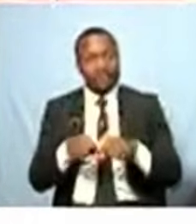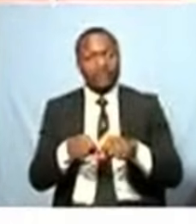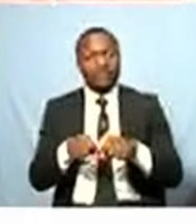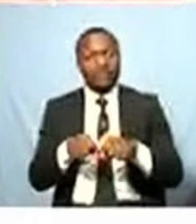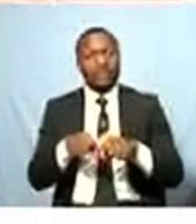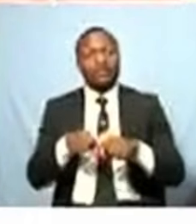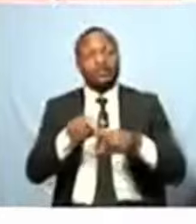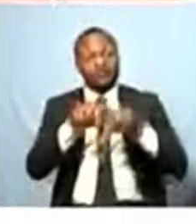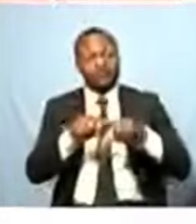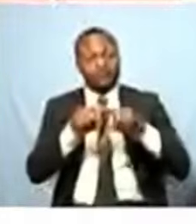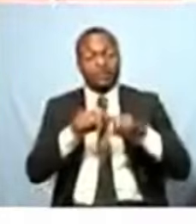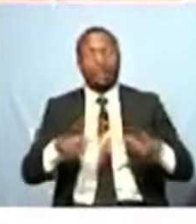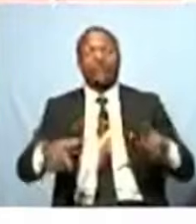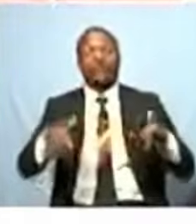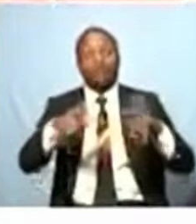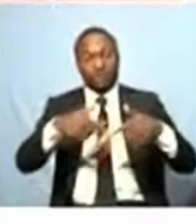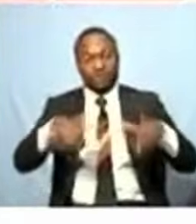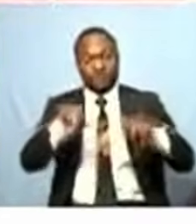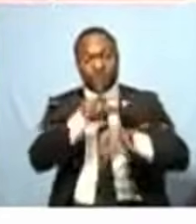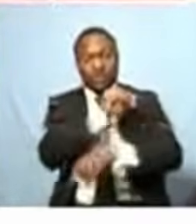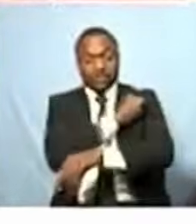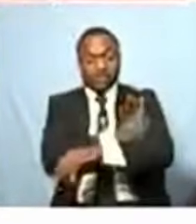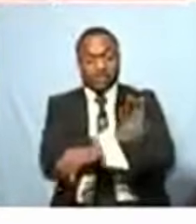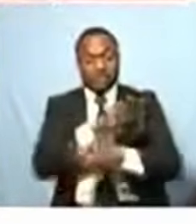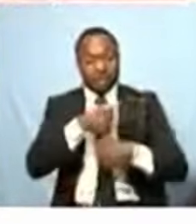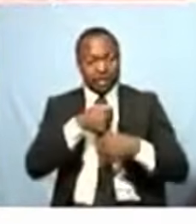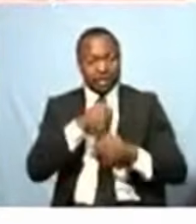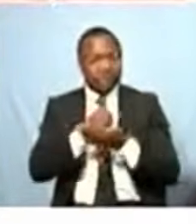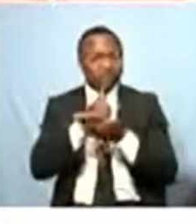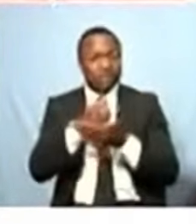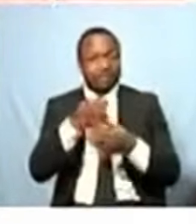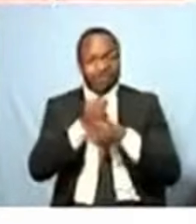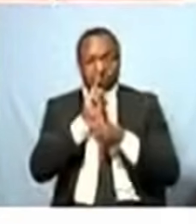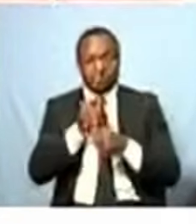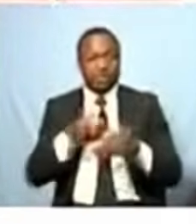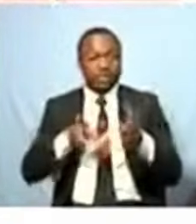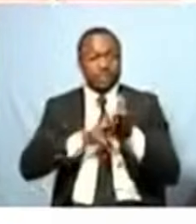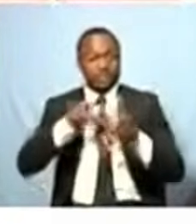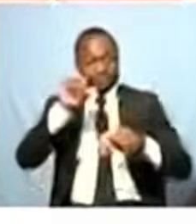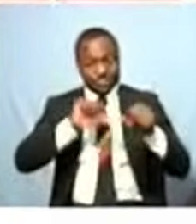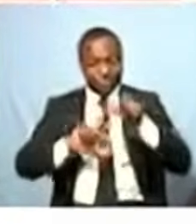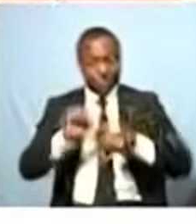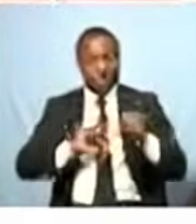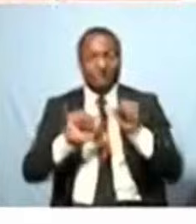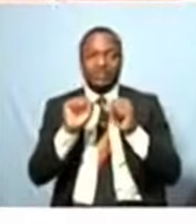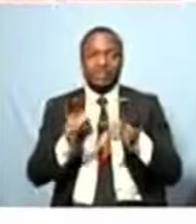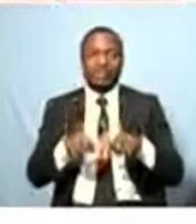so that they help ensure that this reassessment is done quickly.